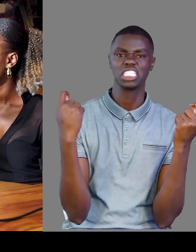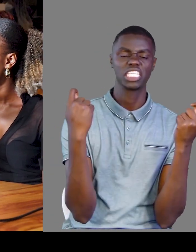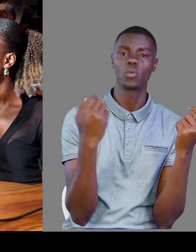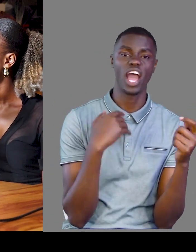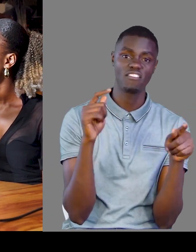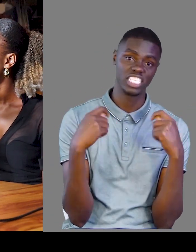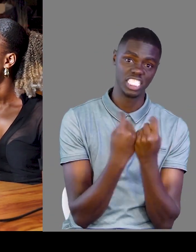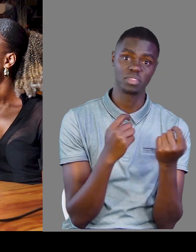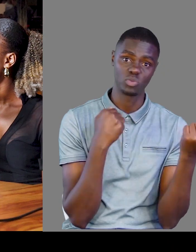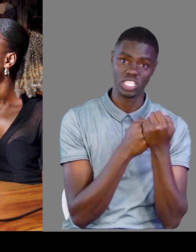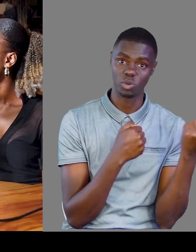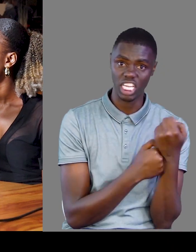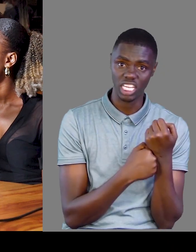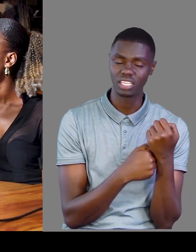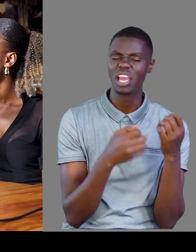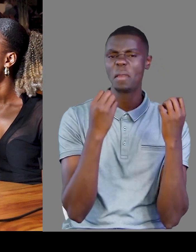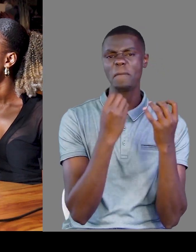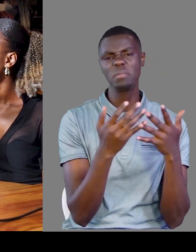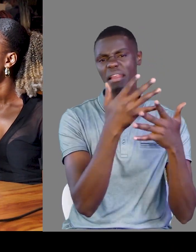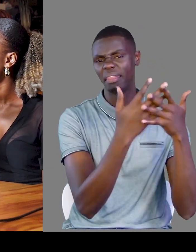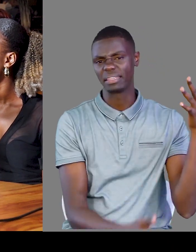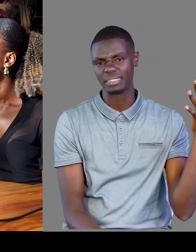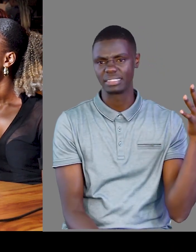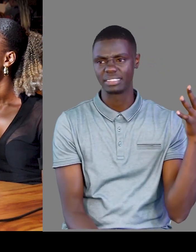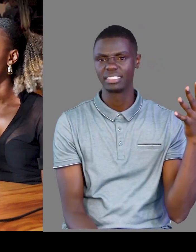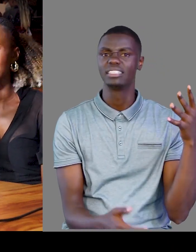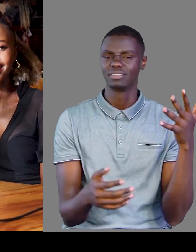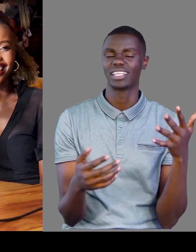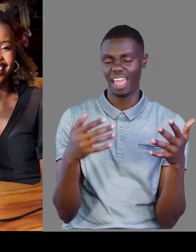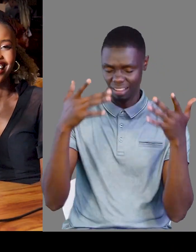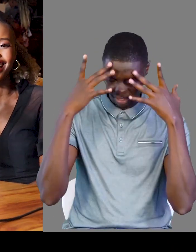sponsor. Vitu mob tu mimi naweza hata mwa kuimba kesho.